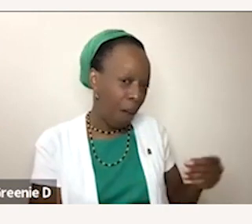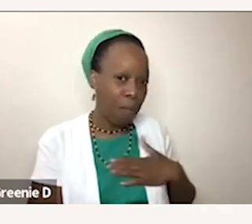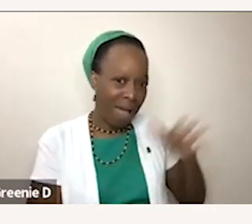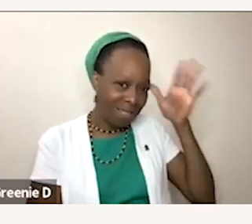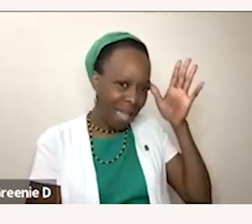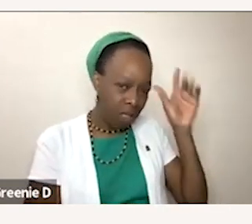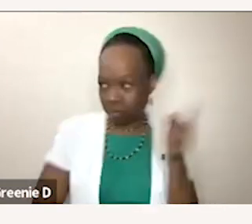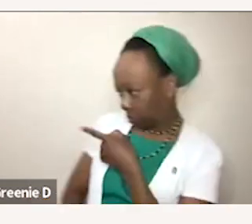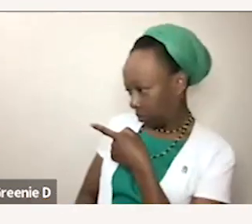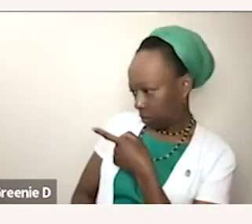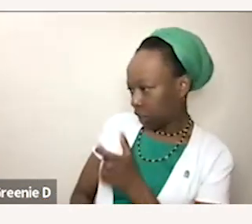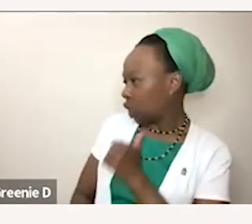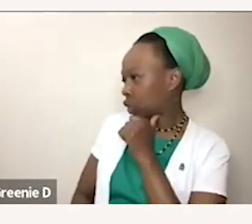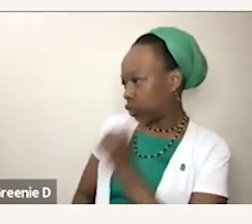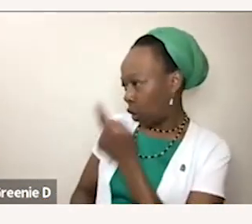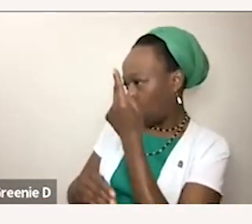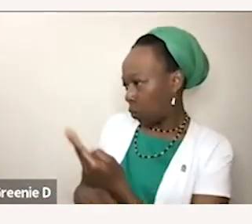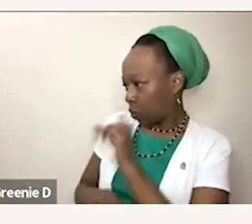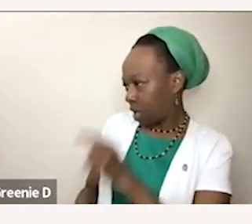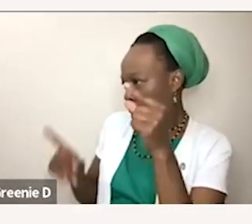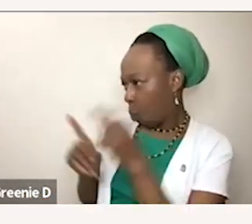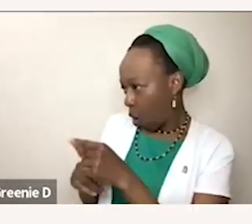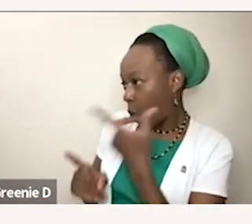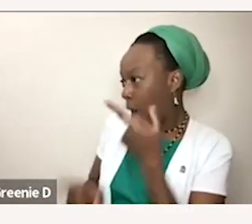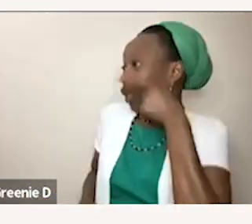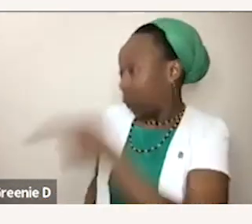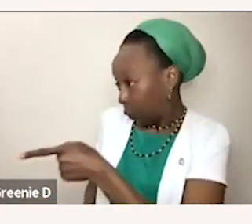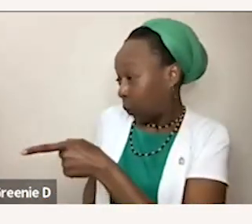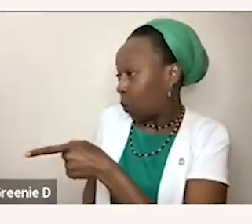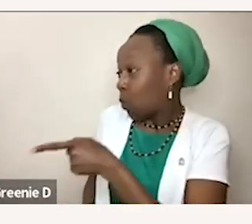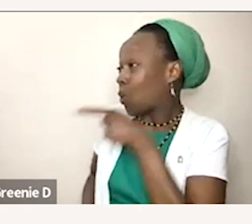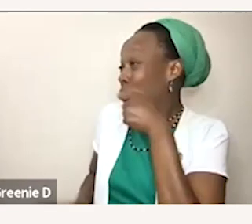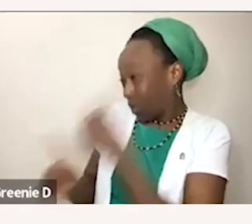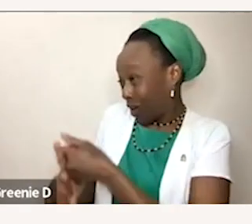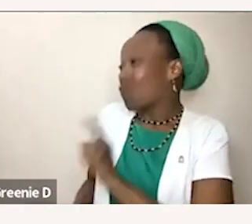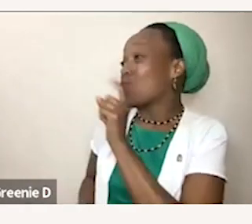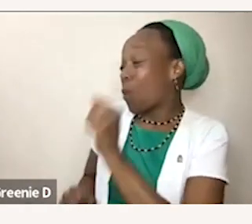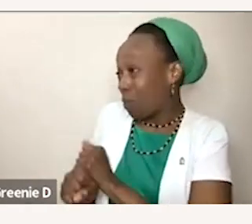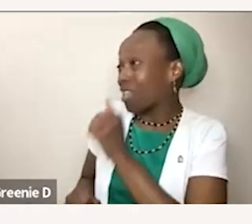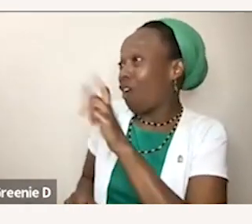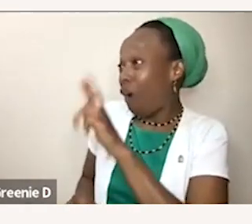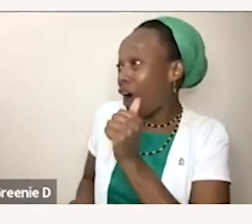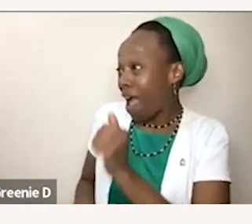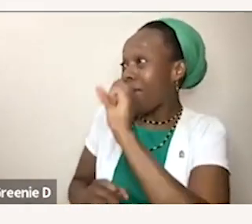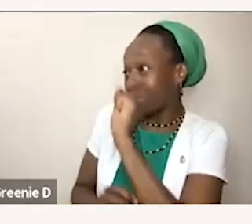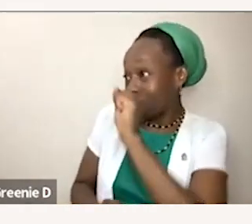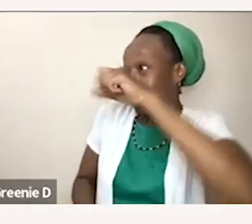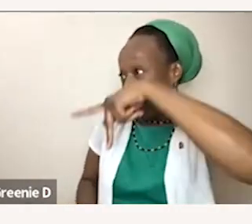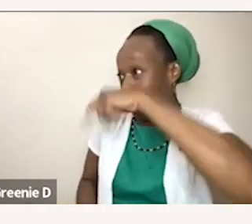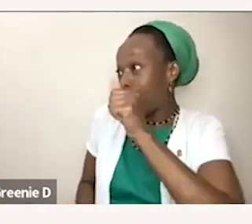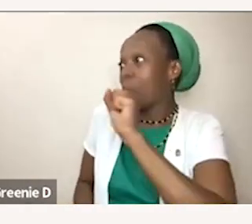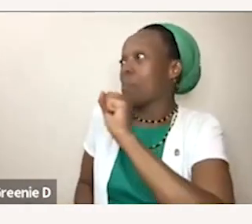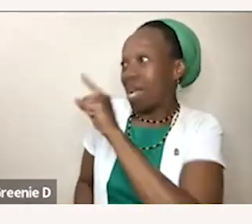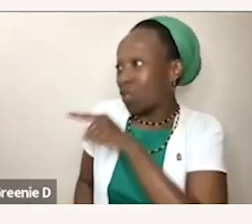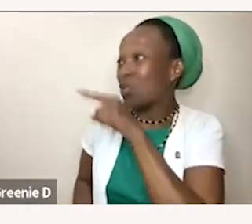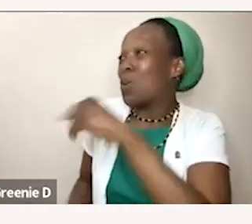your usage of that word because you are literally a spaz. Like you literally have spastic